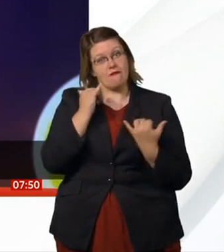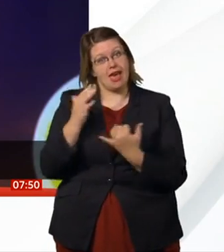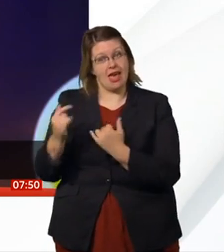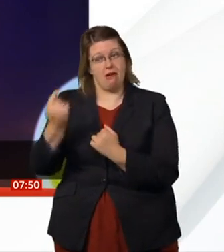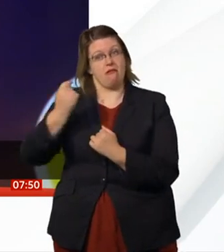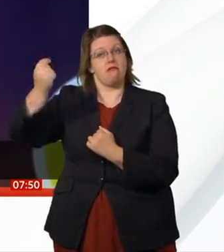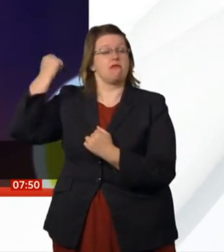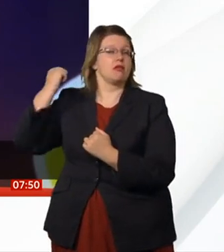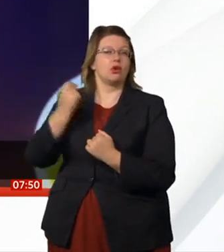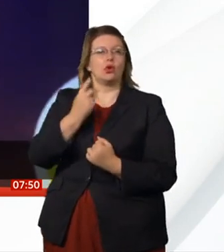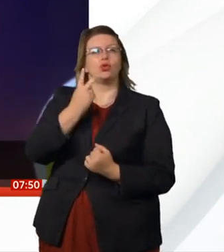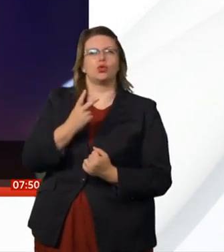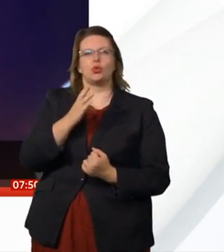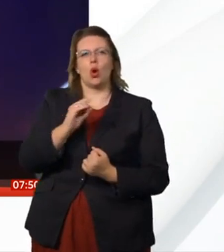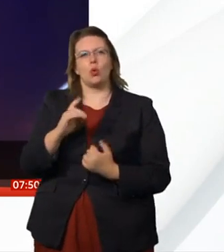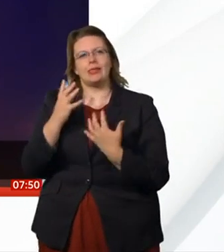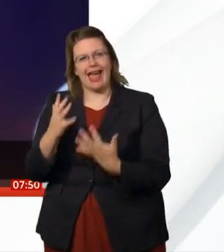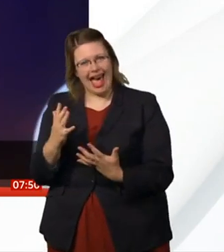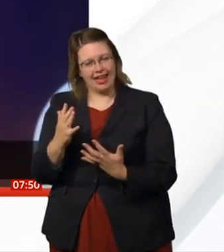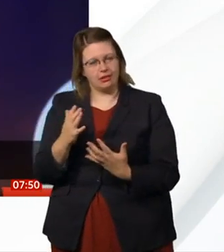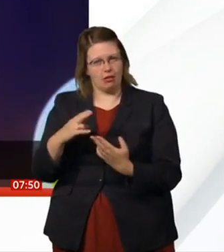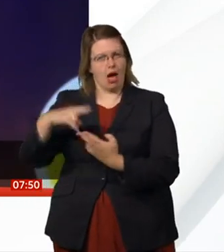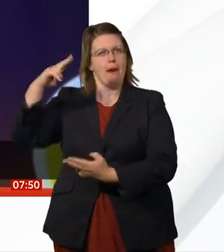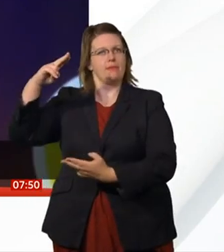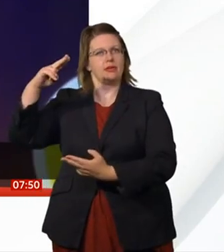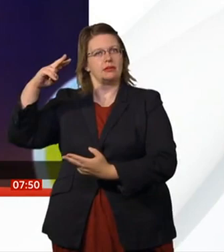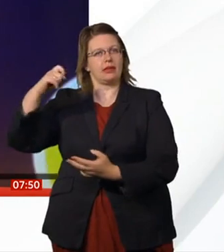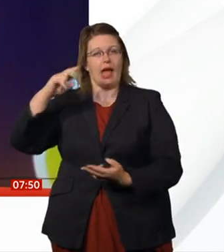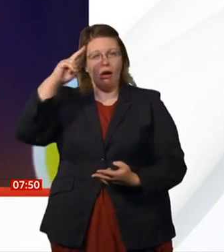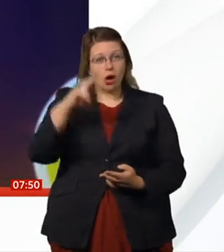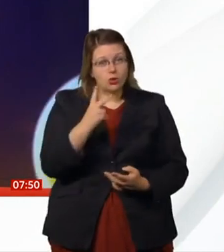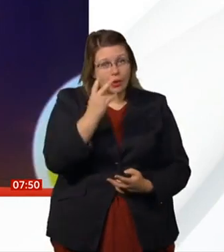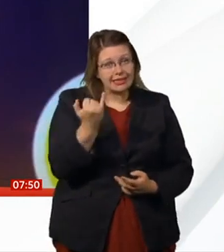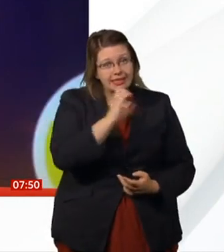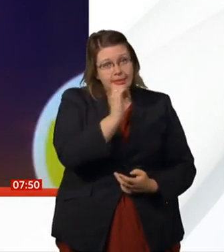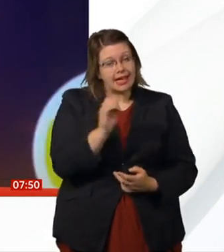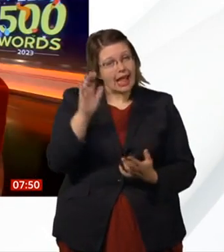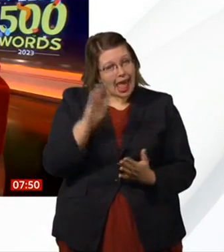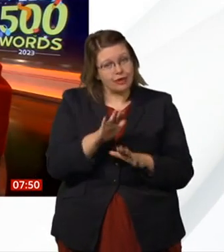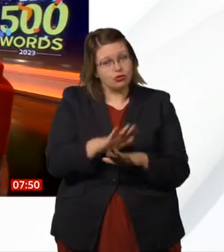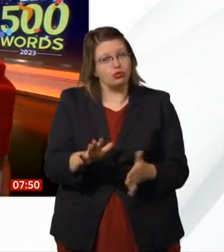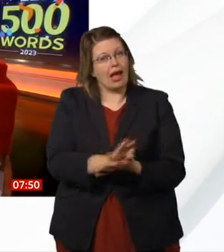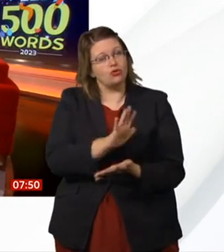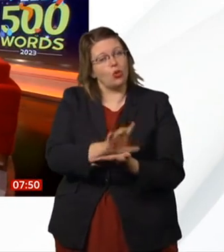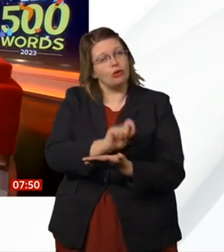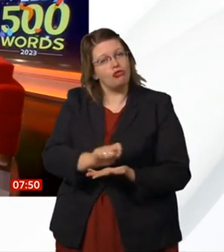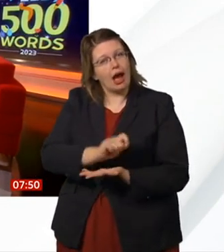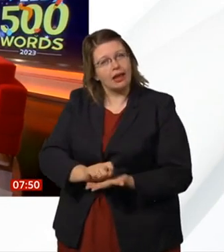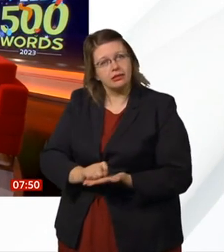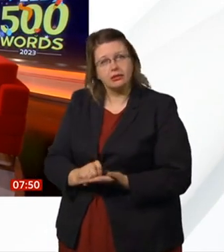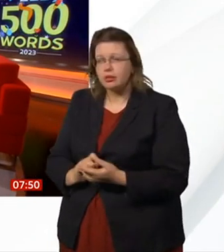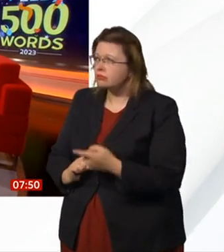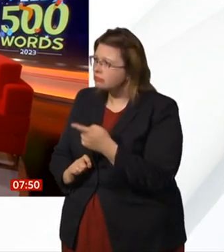those questions, which was in 2010. And actually the drop's been of 26%. So when you hear that, Francesca, as a